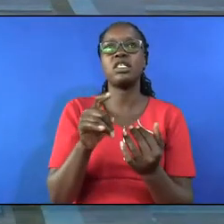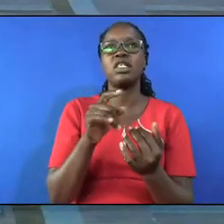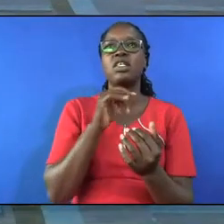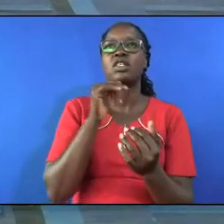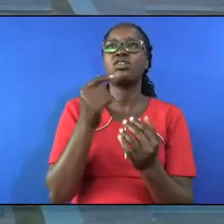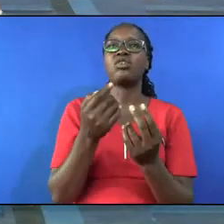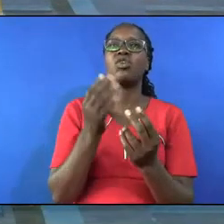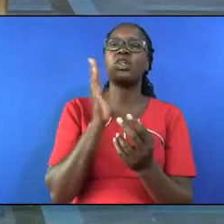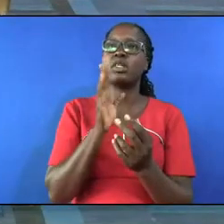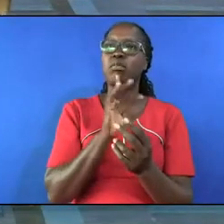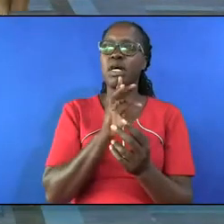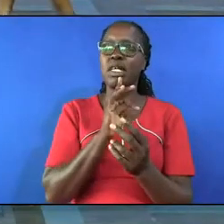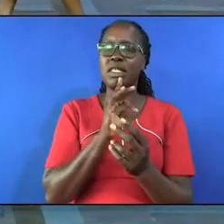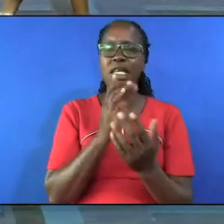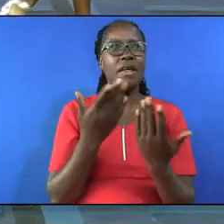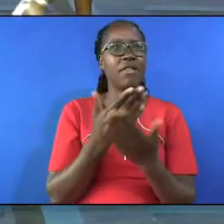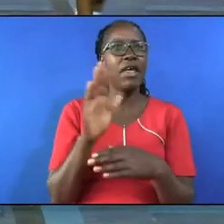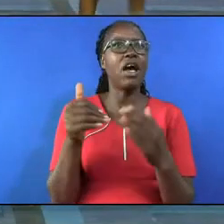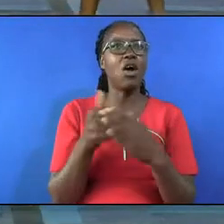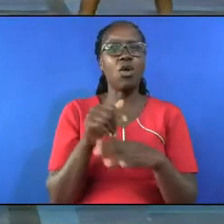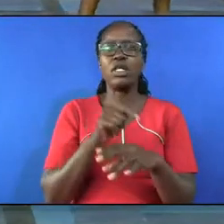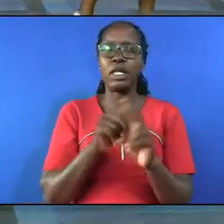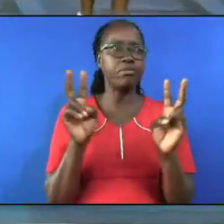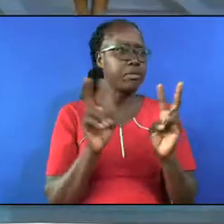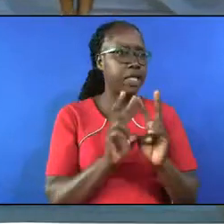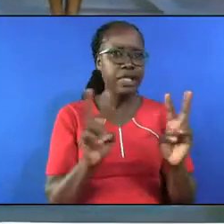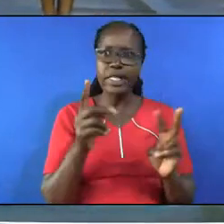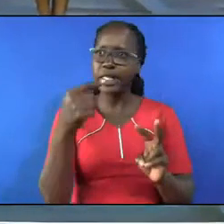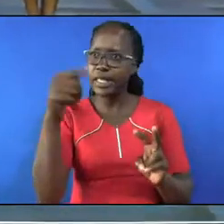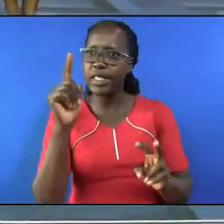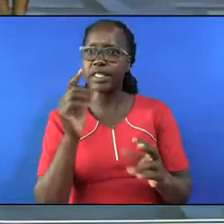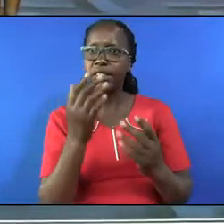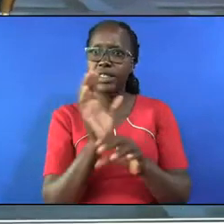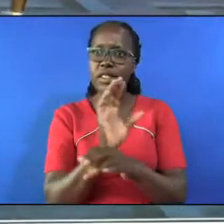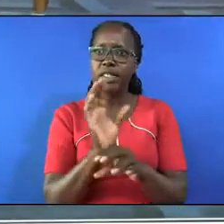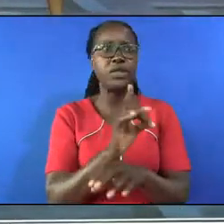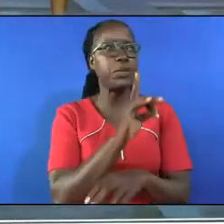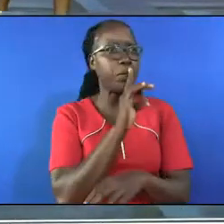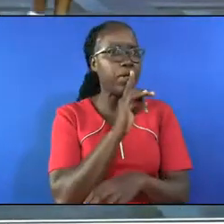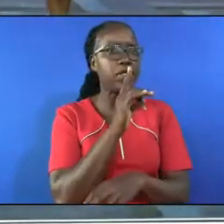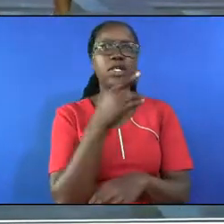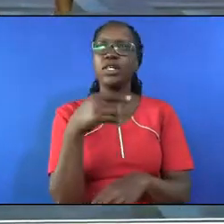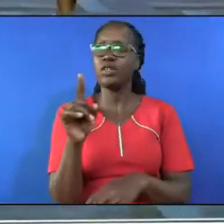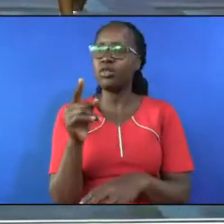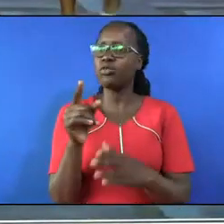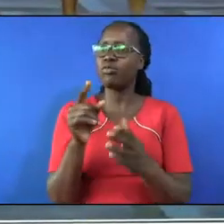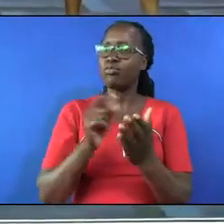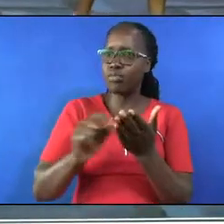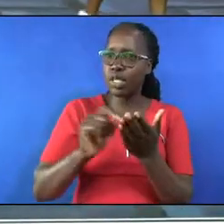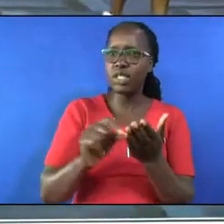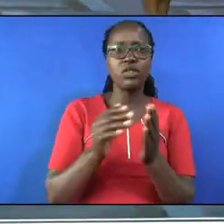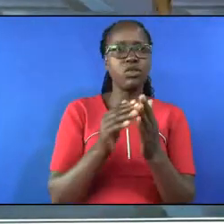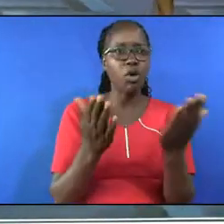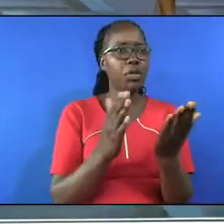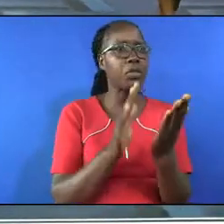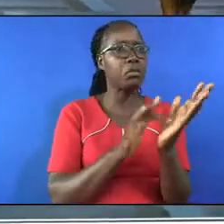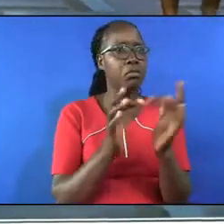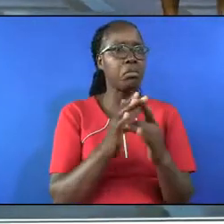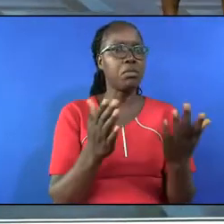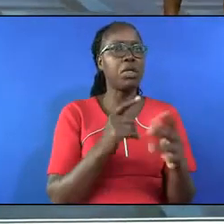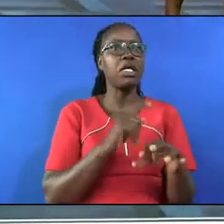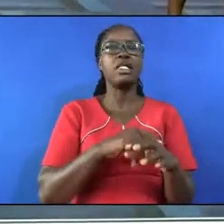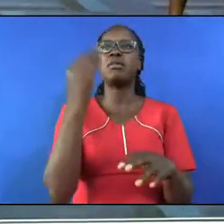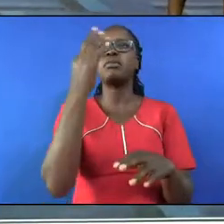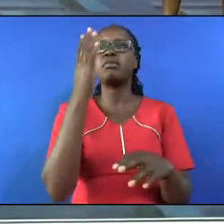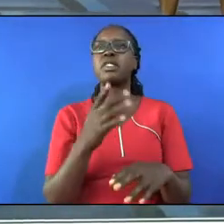the parents to be there checking all the time. Yes, you are in church. Are you keeping quiet? Are you taking notes? Are you opening your Bible when the